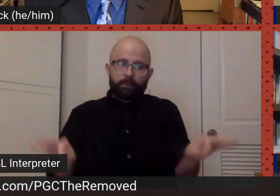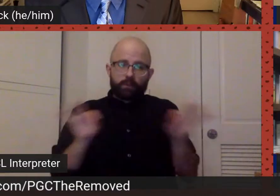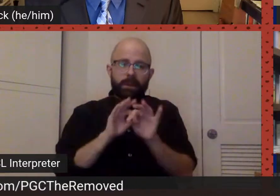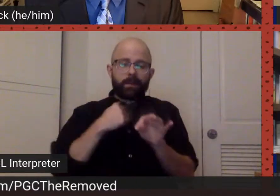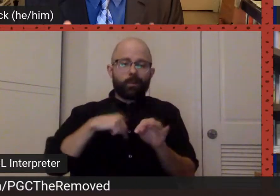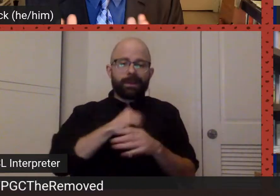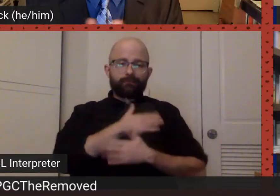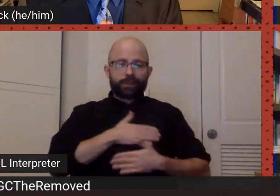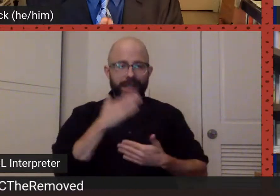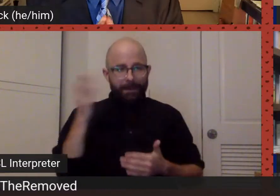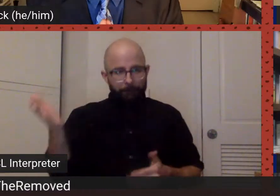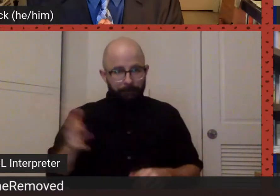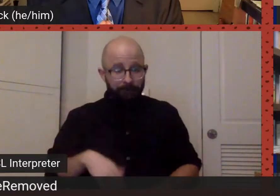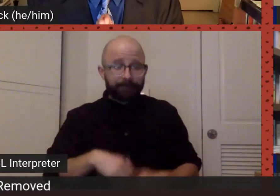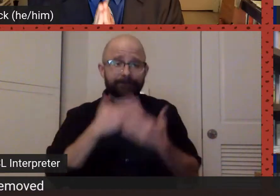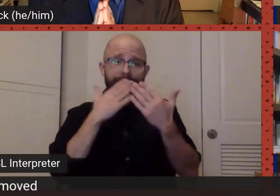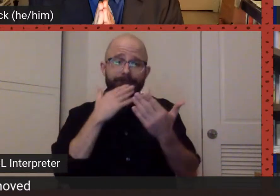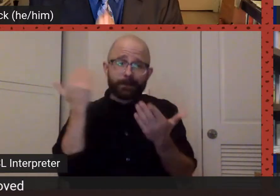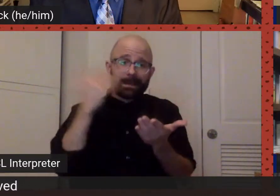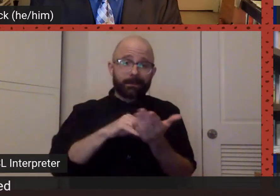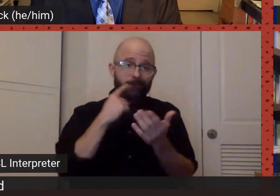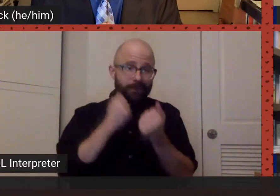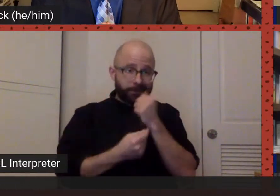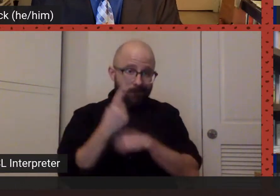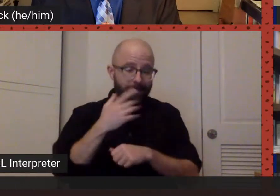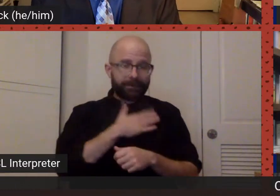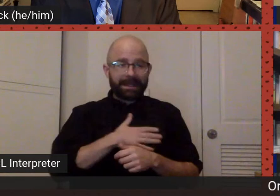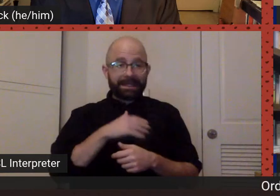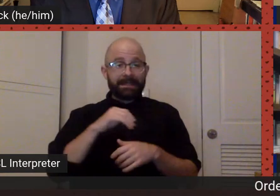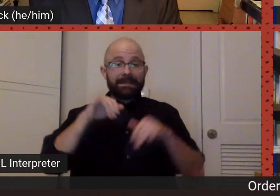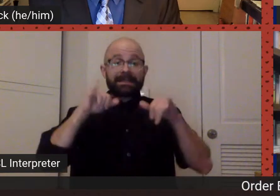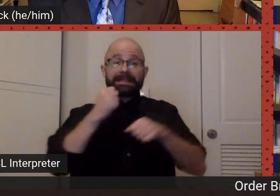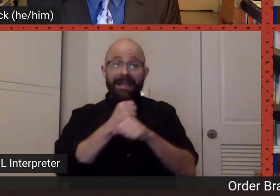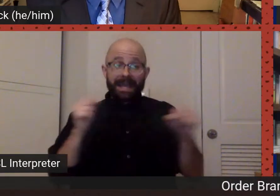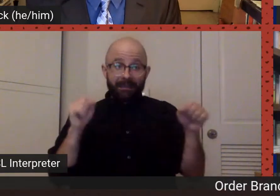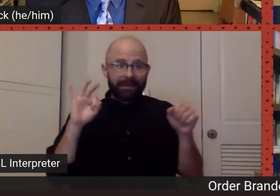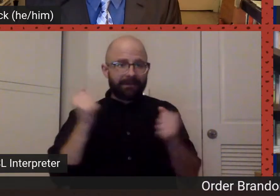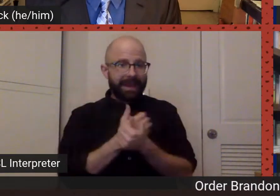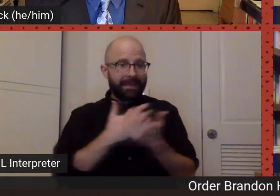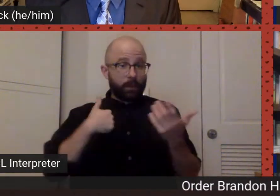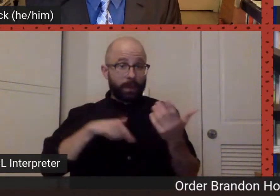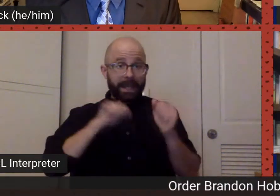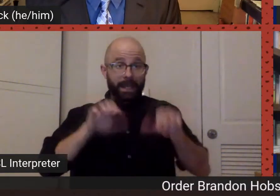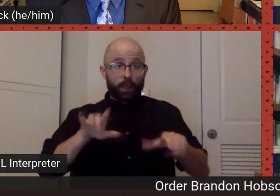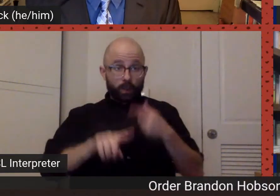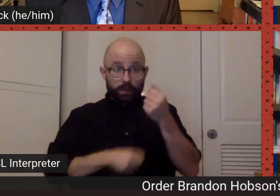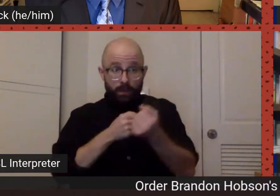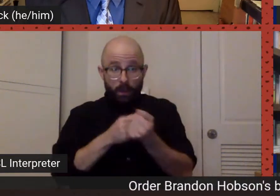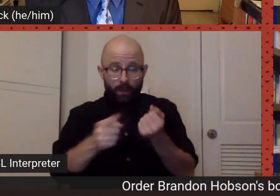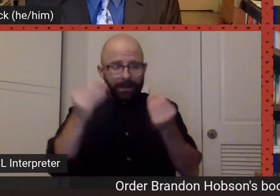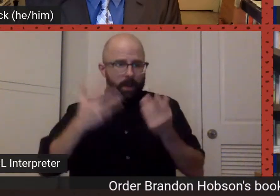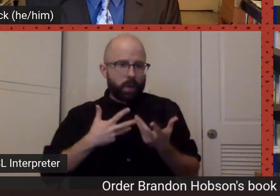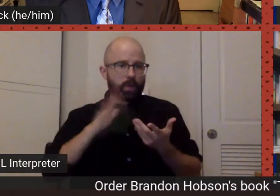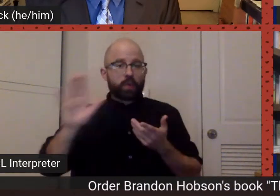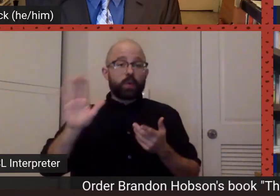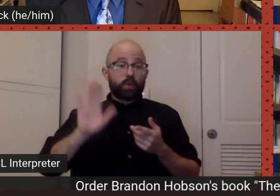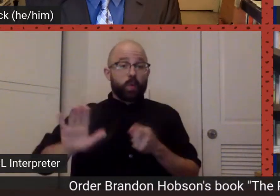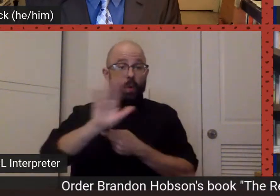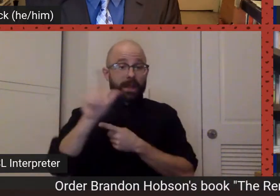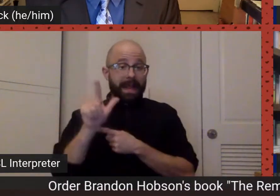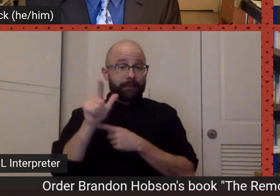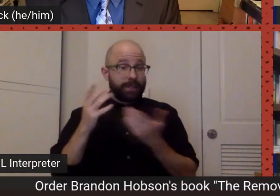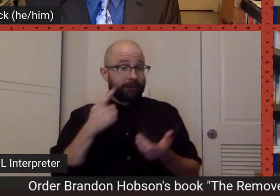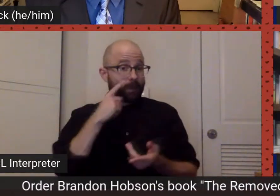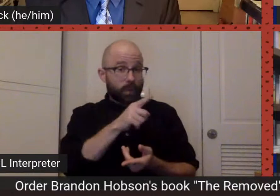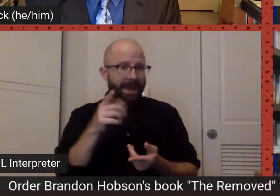appreciate him. So thank you again to everyone. Please stay safe. If there's anything that we can do to support you, please let us know. Your libraries are here for you, and we are your neighbors.